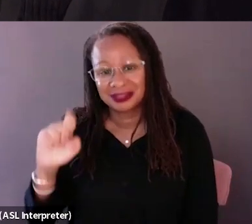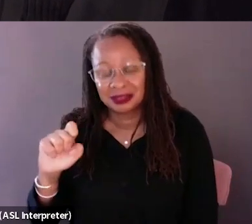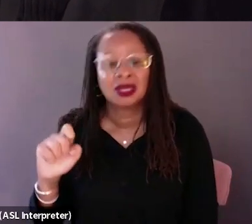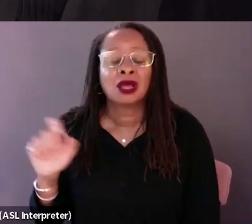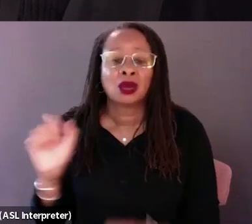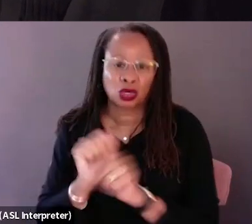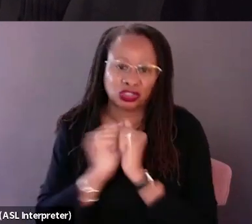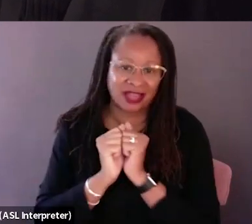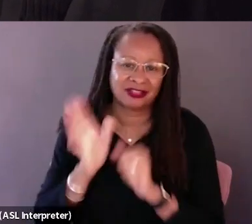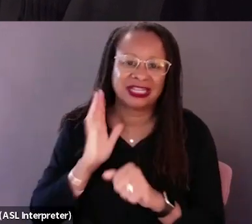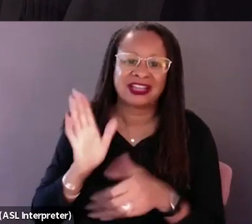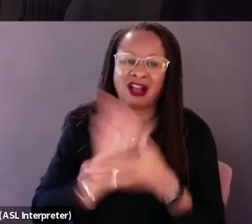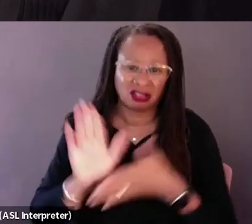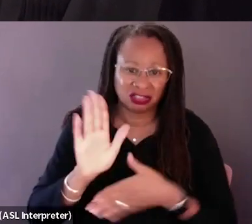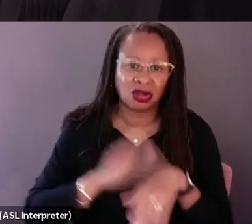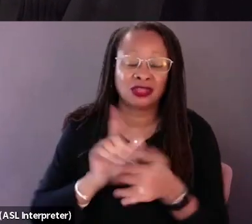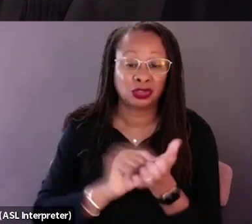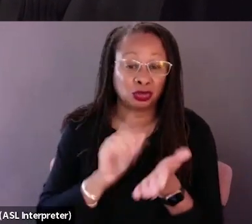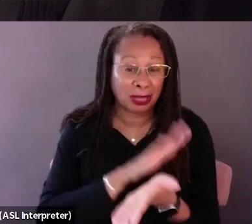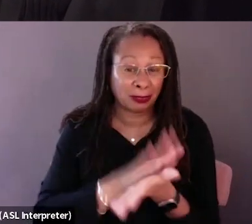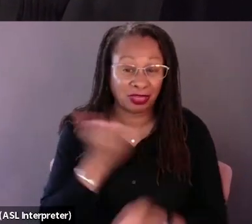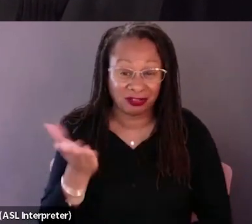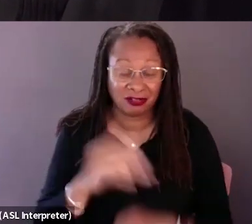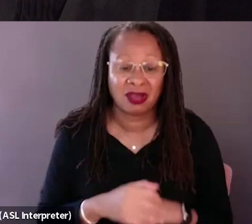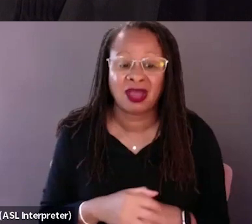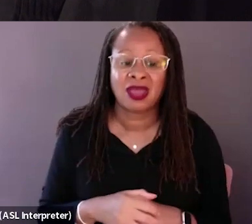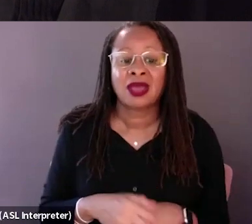wrong at that time. She later went on to have a really